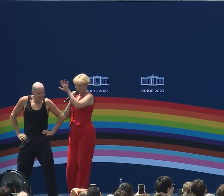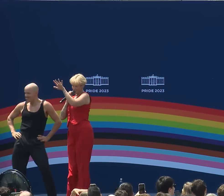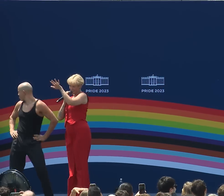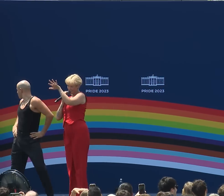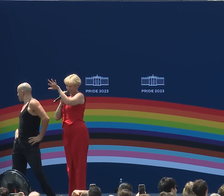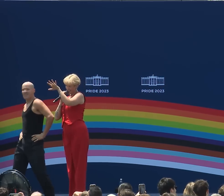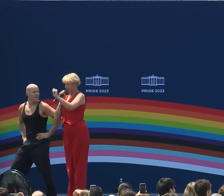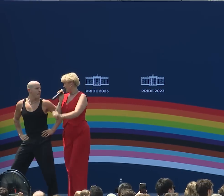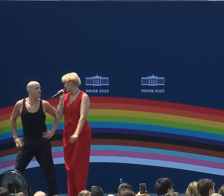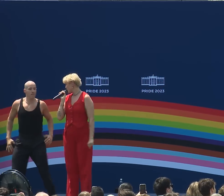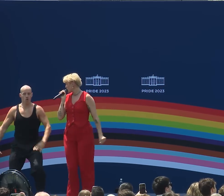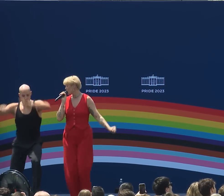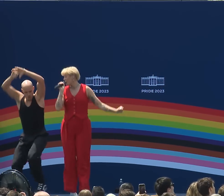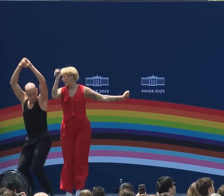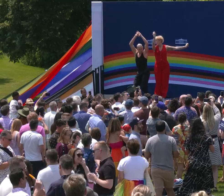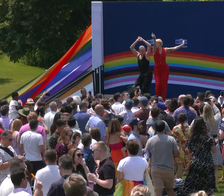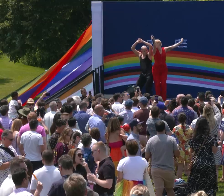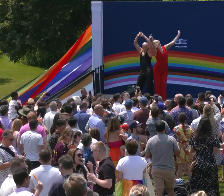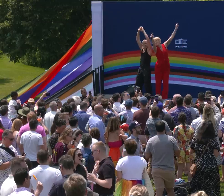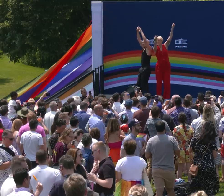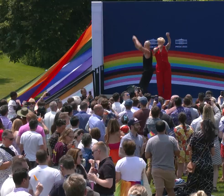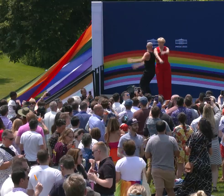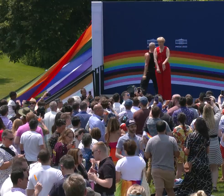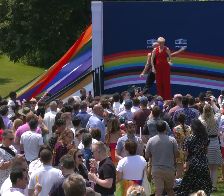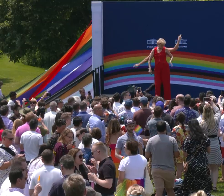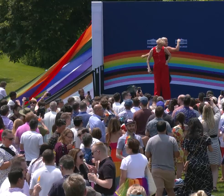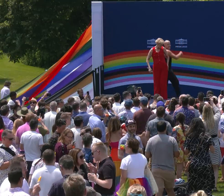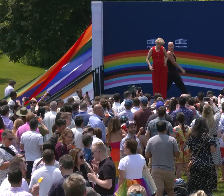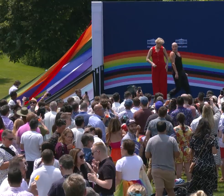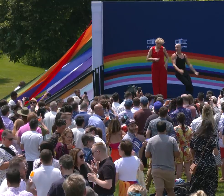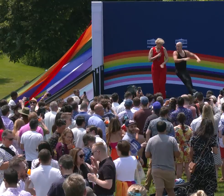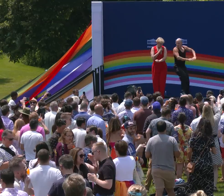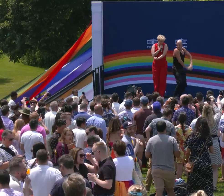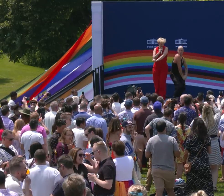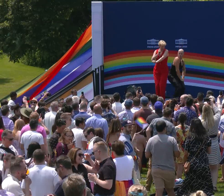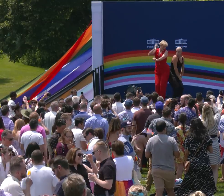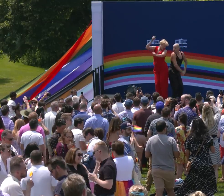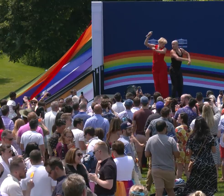It's yours and no one else can do it right. It right.